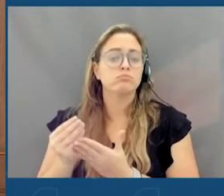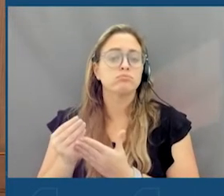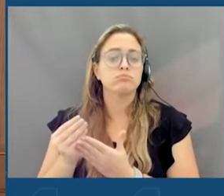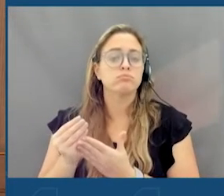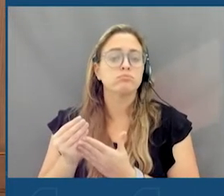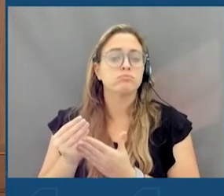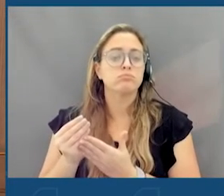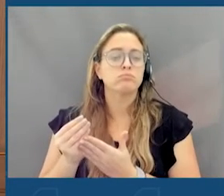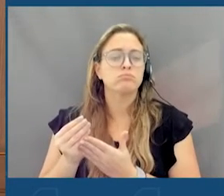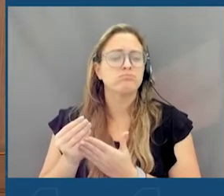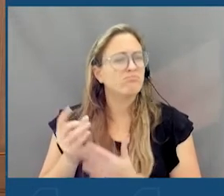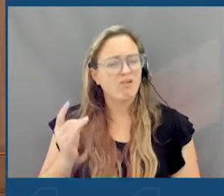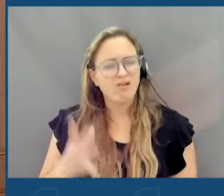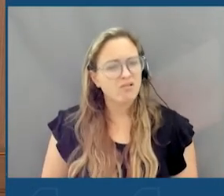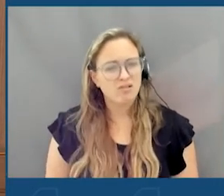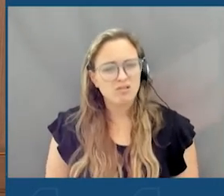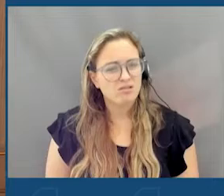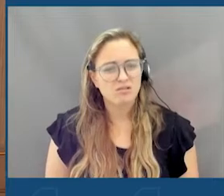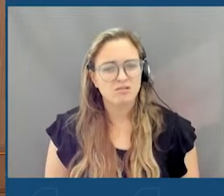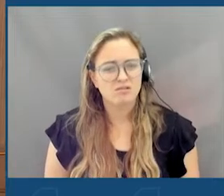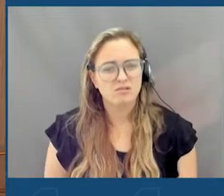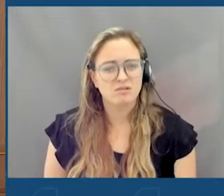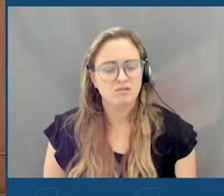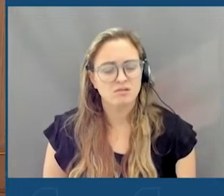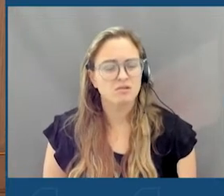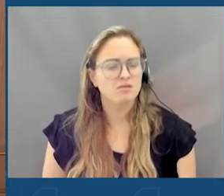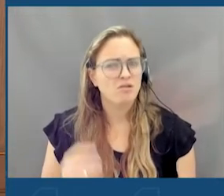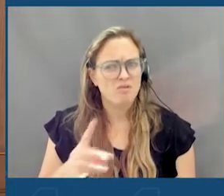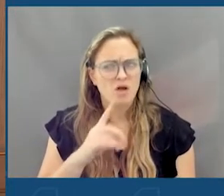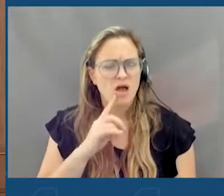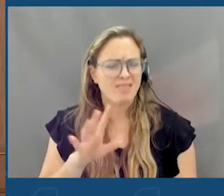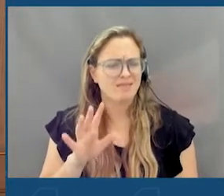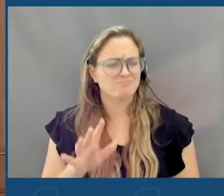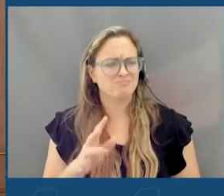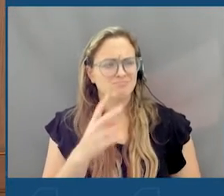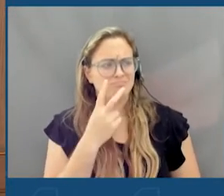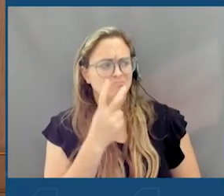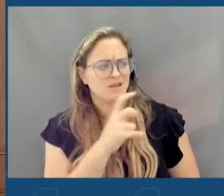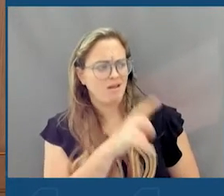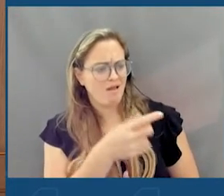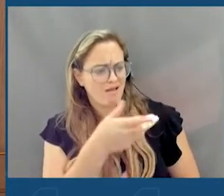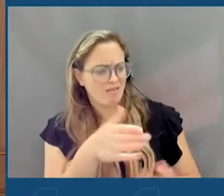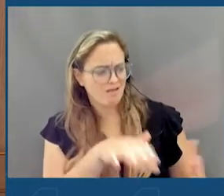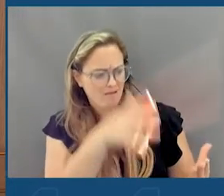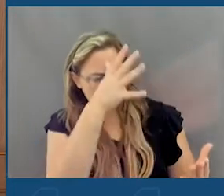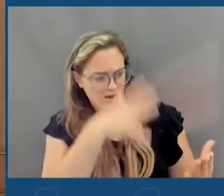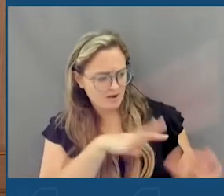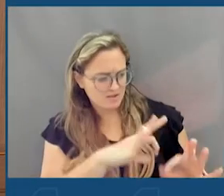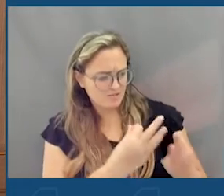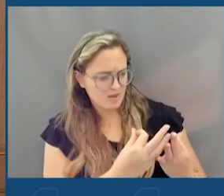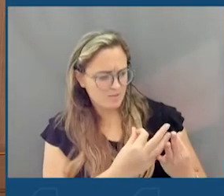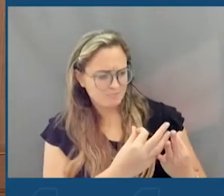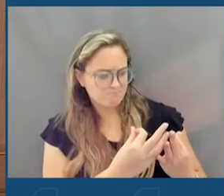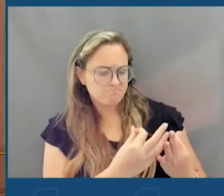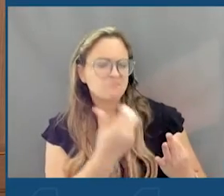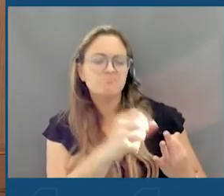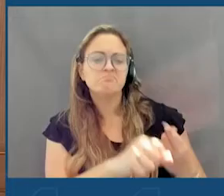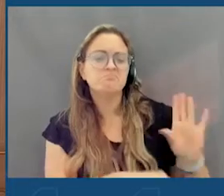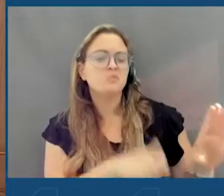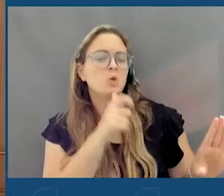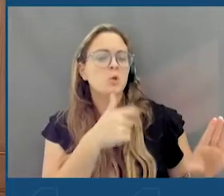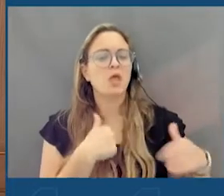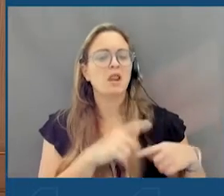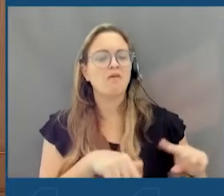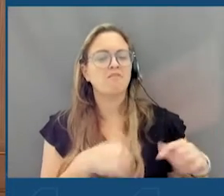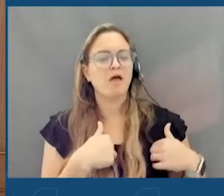So cold to the cruelty of what she did in denying that dead man's family their rightful due. Their